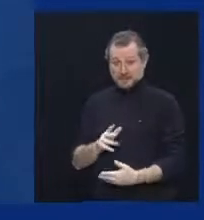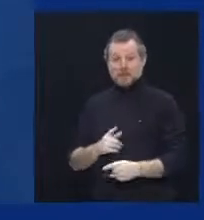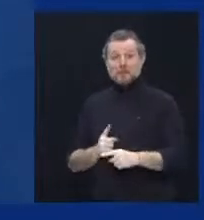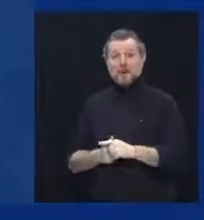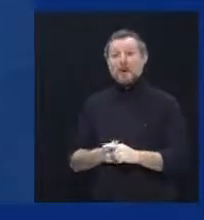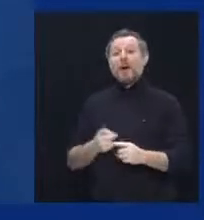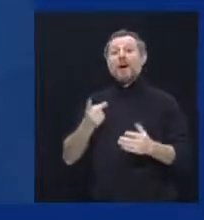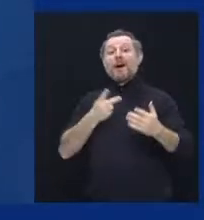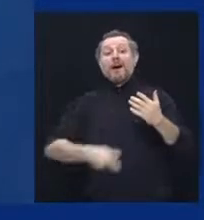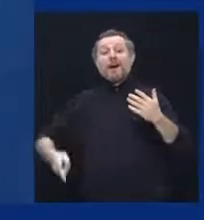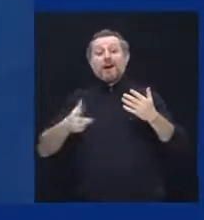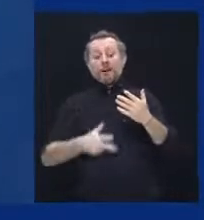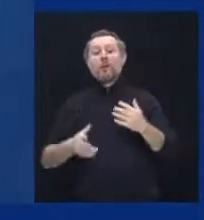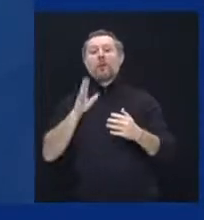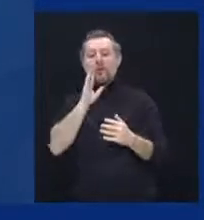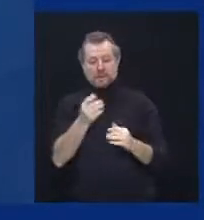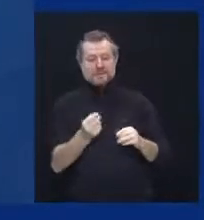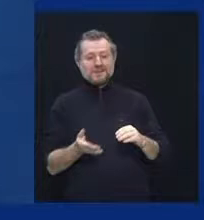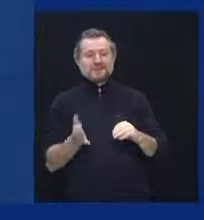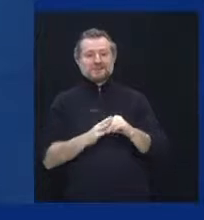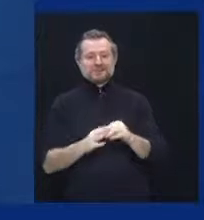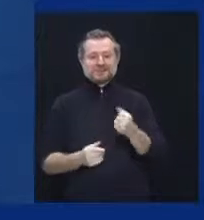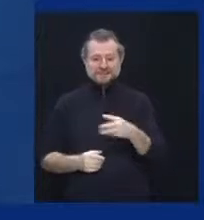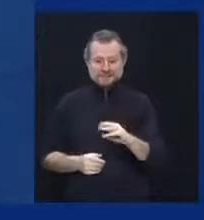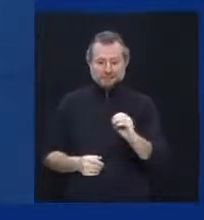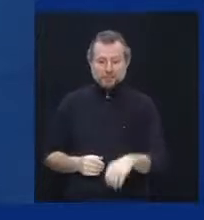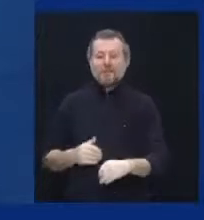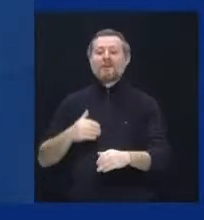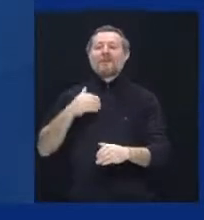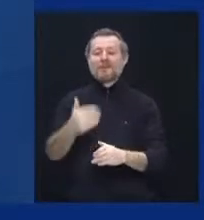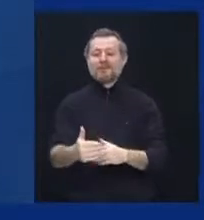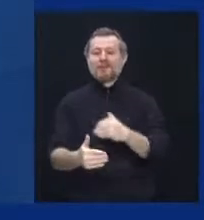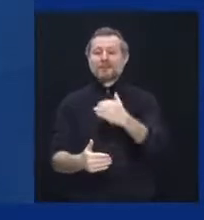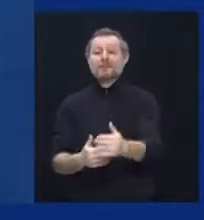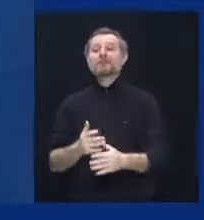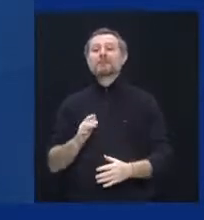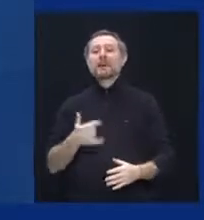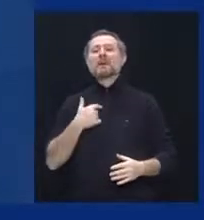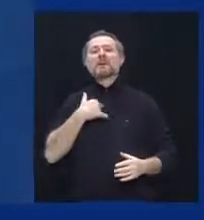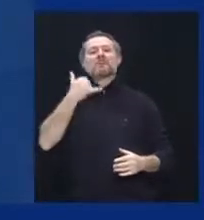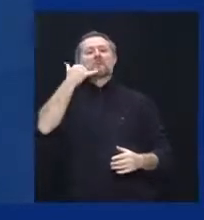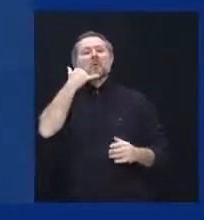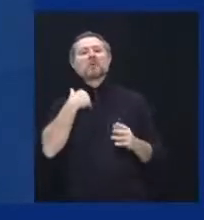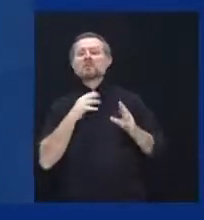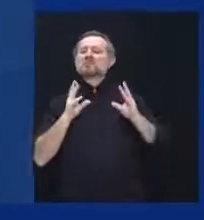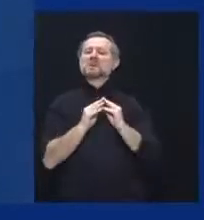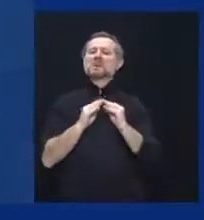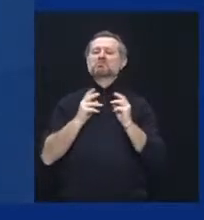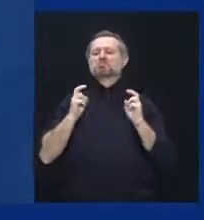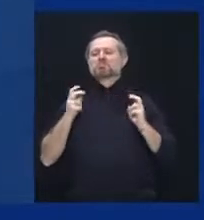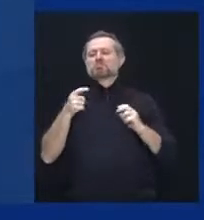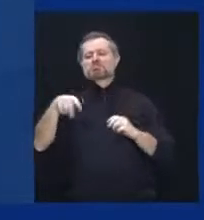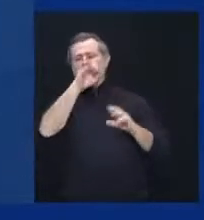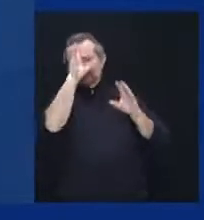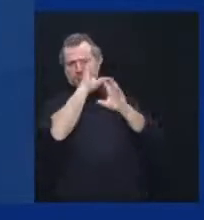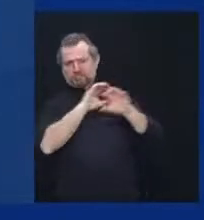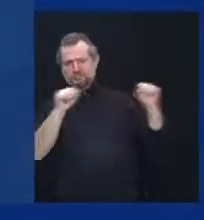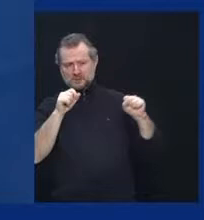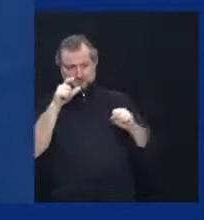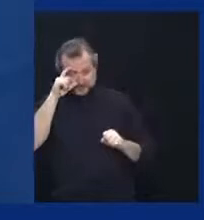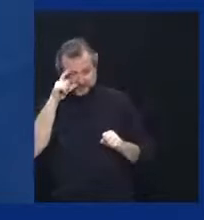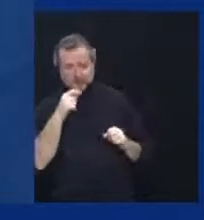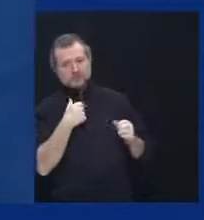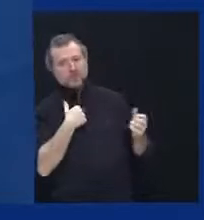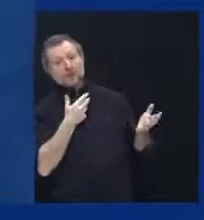2 weeks. We did this on a call with the White House. The governors have been pushing the